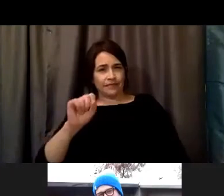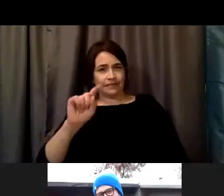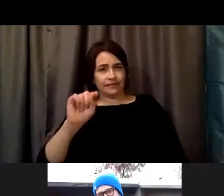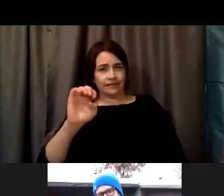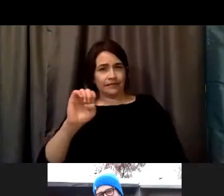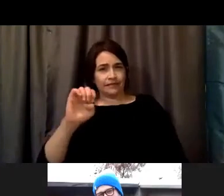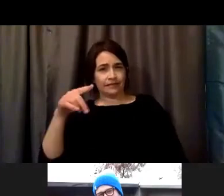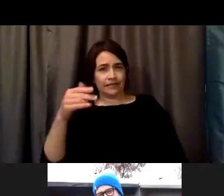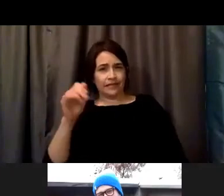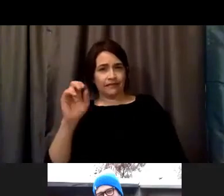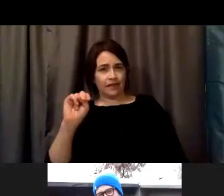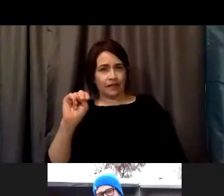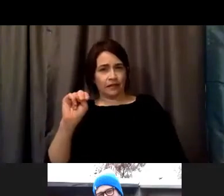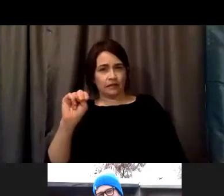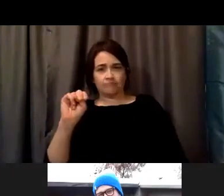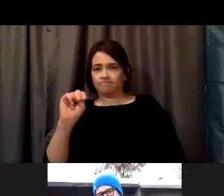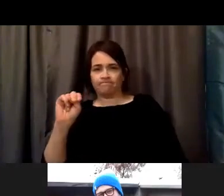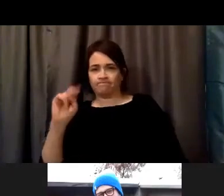of Australia.